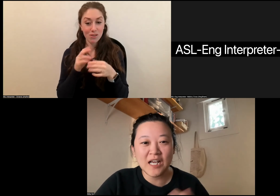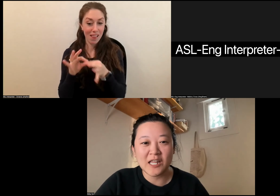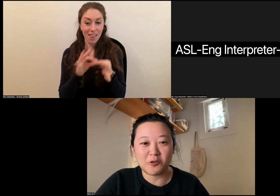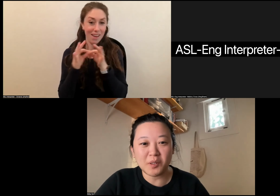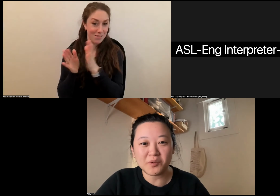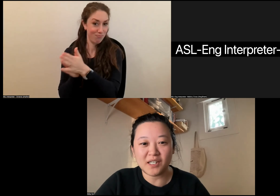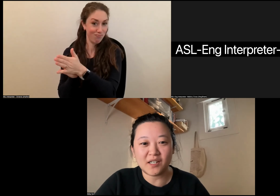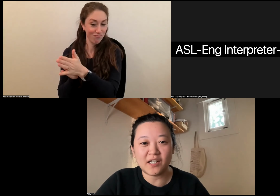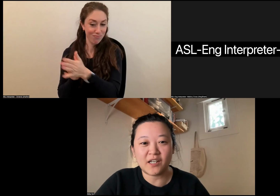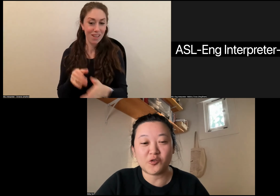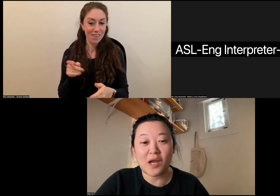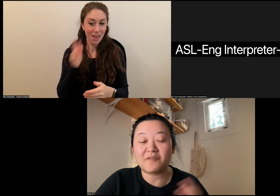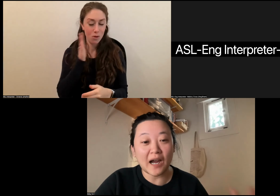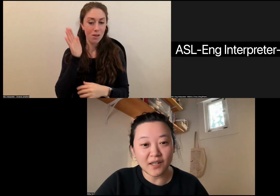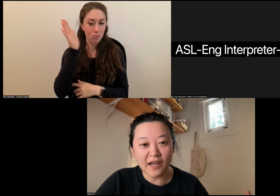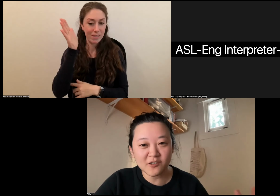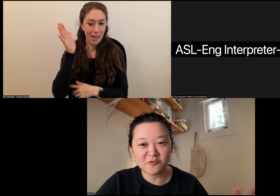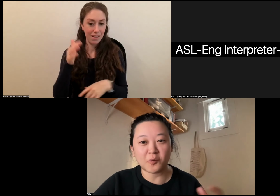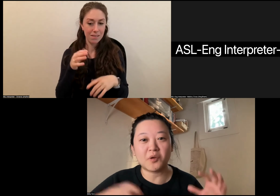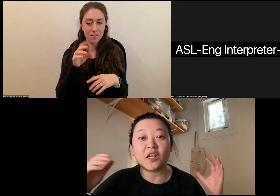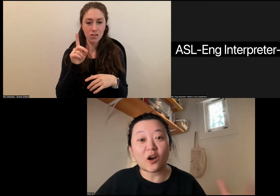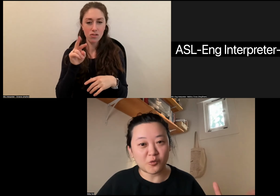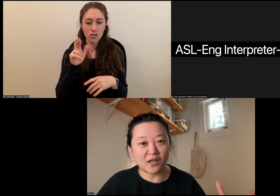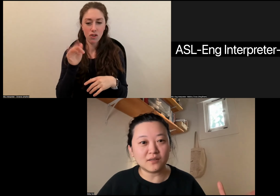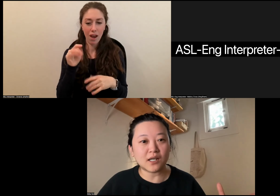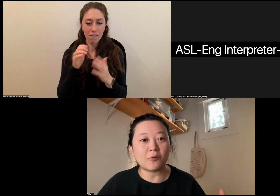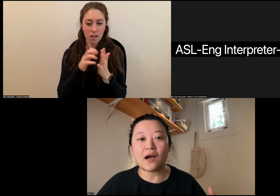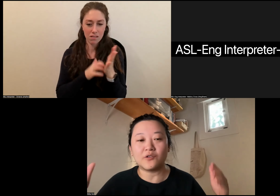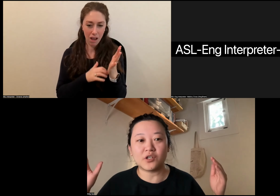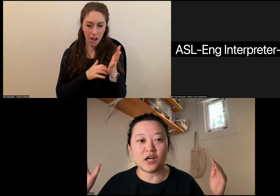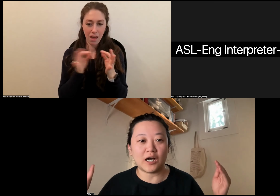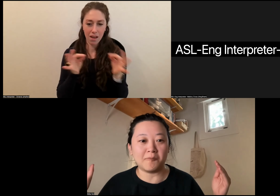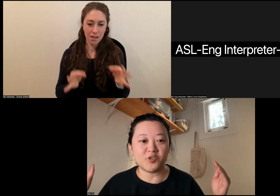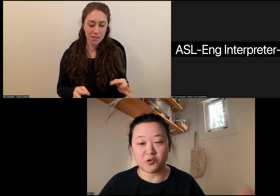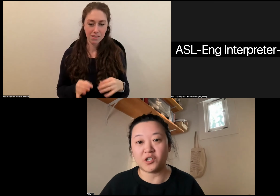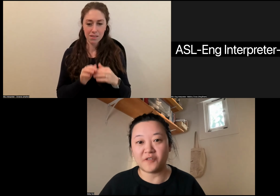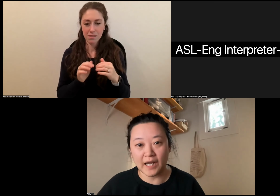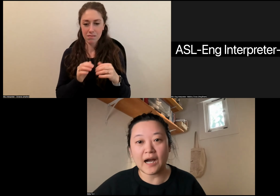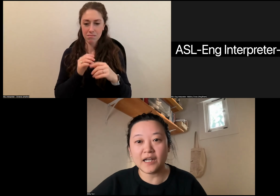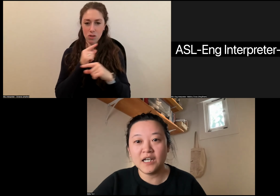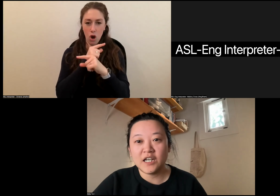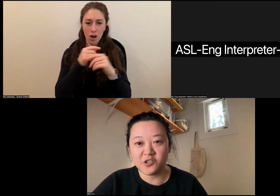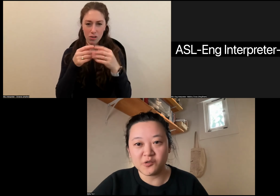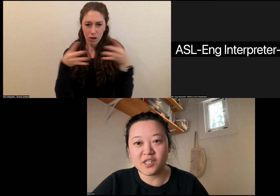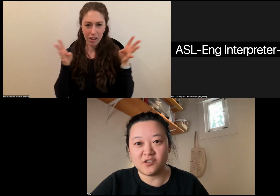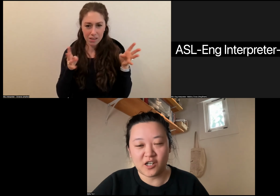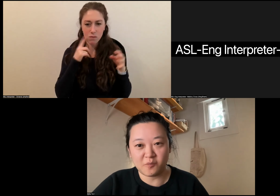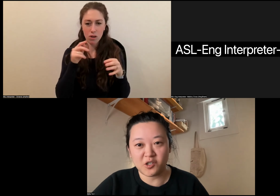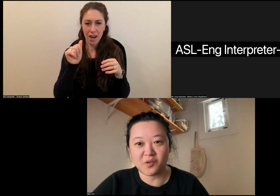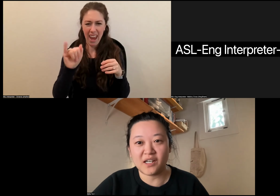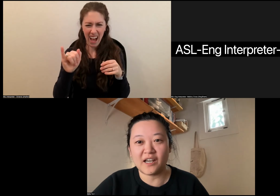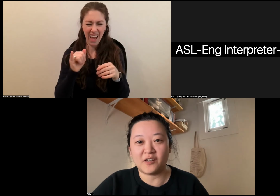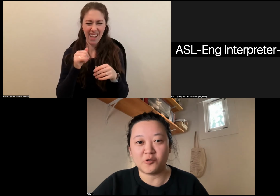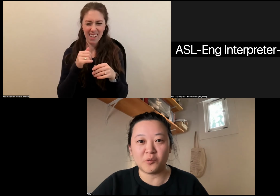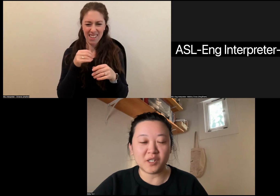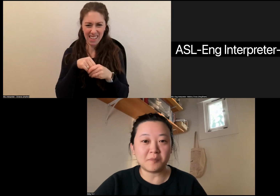example, they will be presenting draft guidelines for putting guardrails around generative AI use in